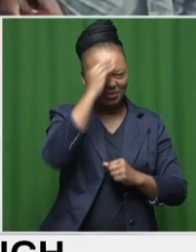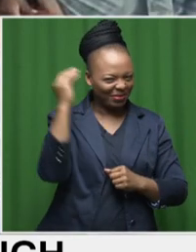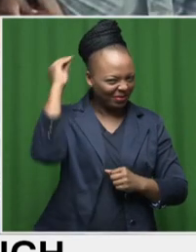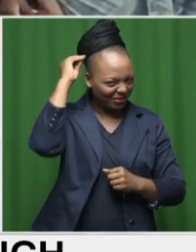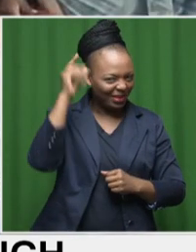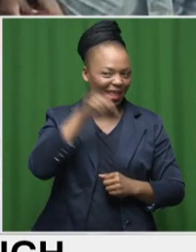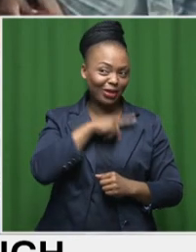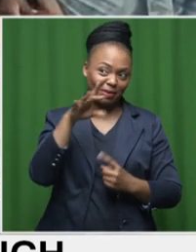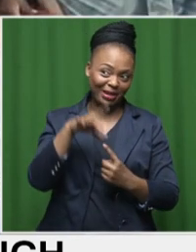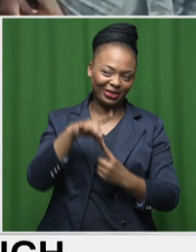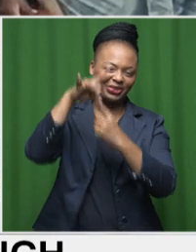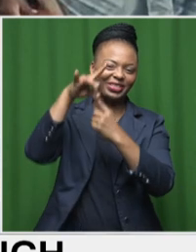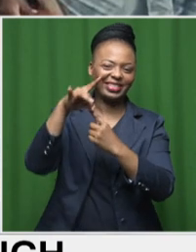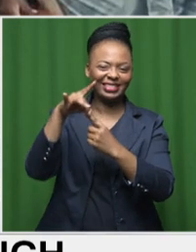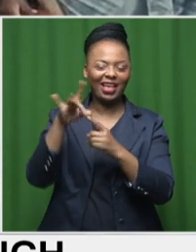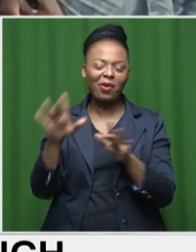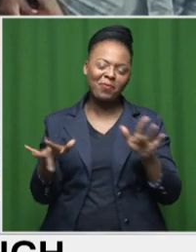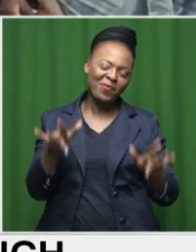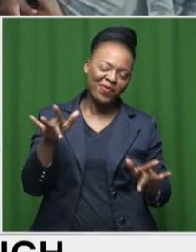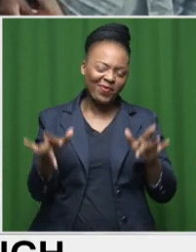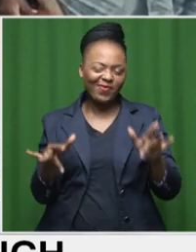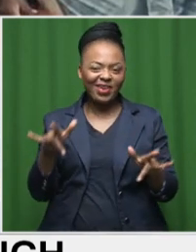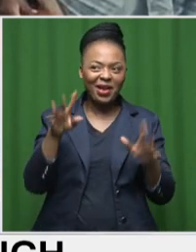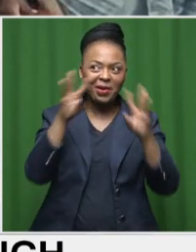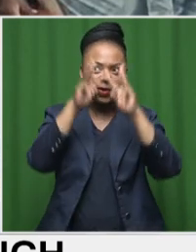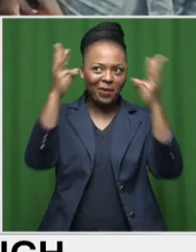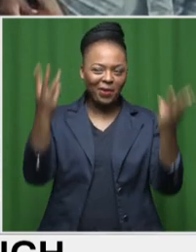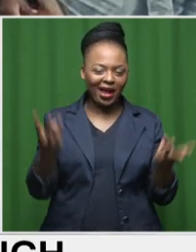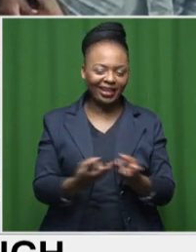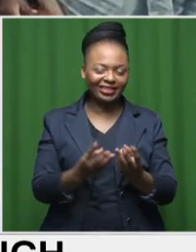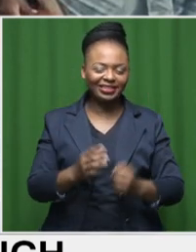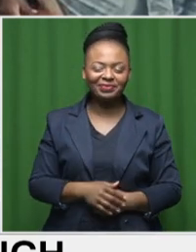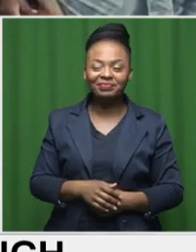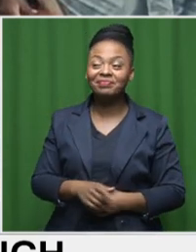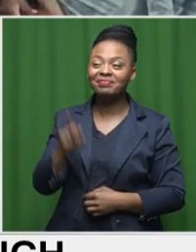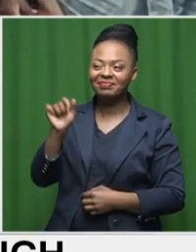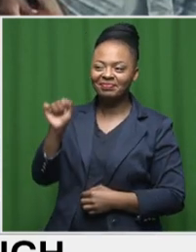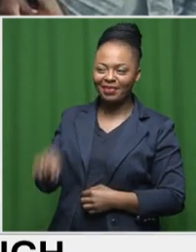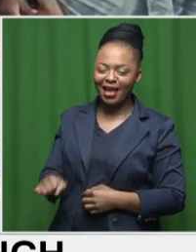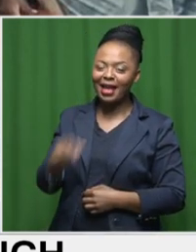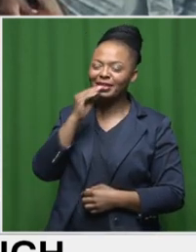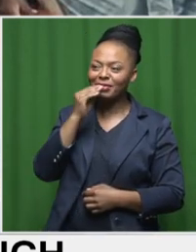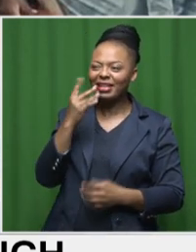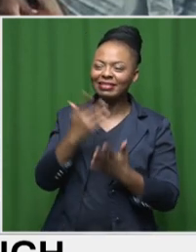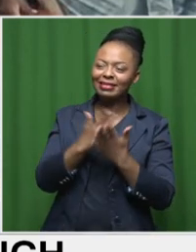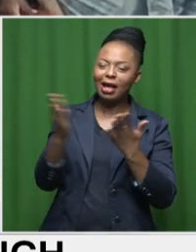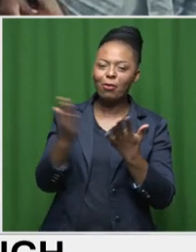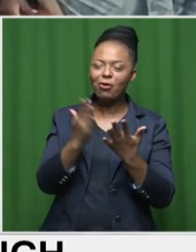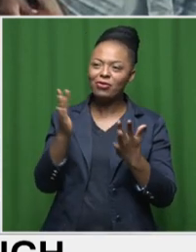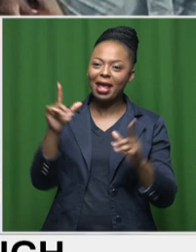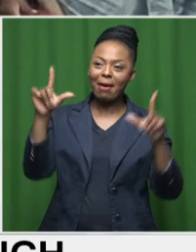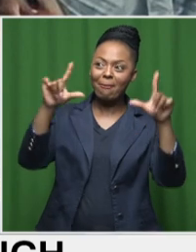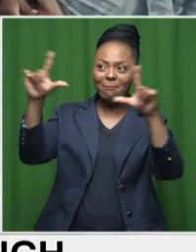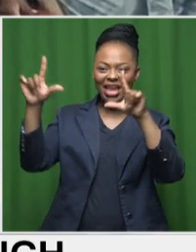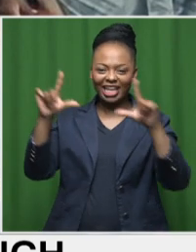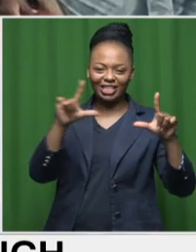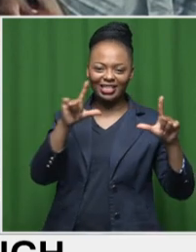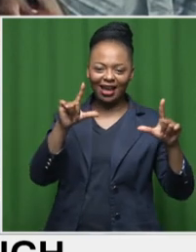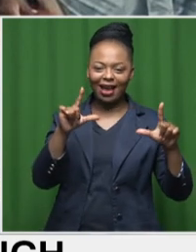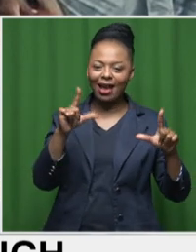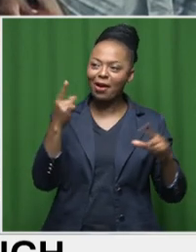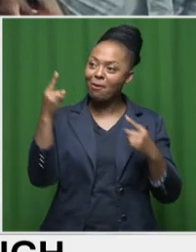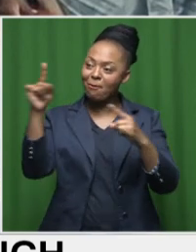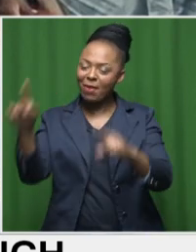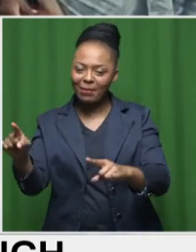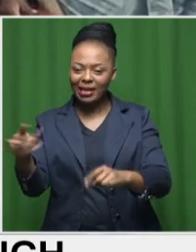Miss World. And you know, you speak about, and you know, we see some of the pictures of where you were yesterday